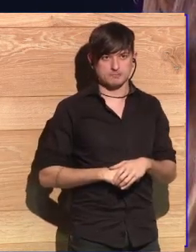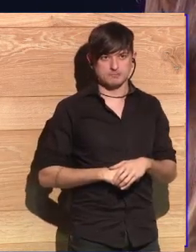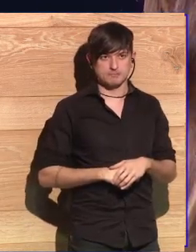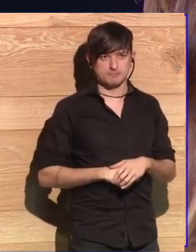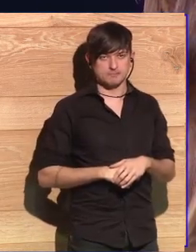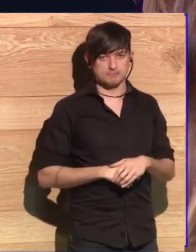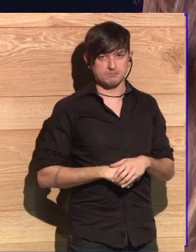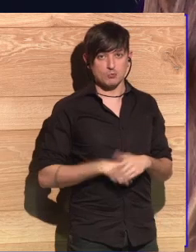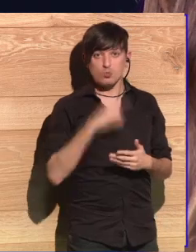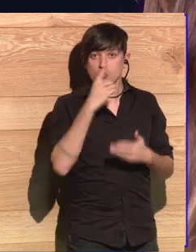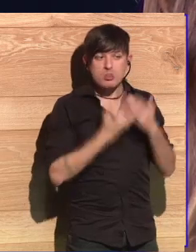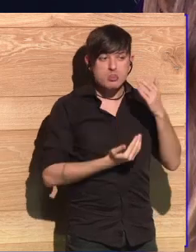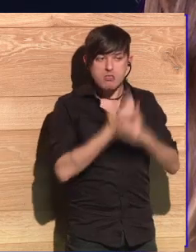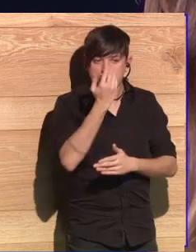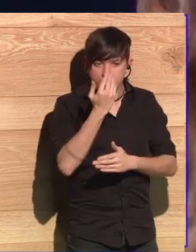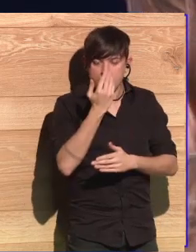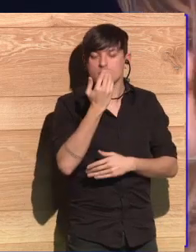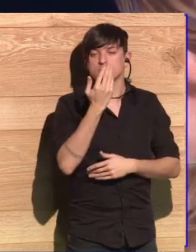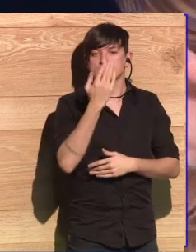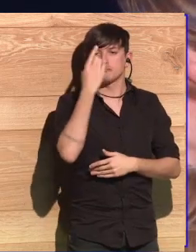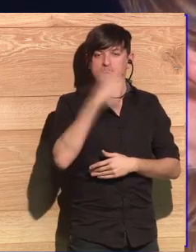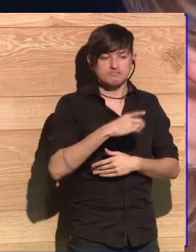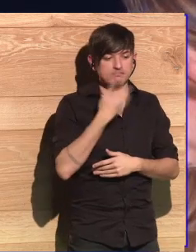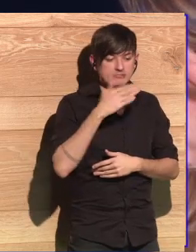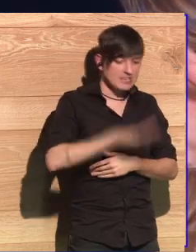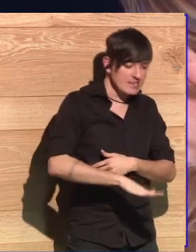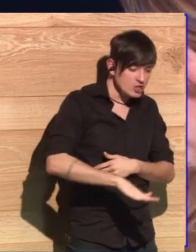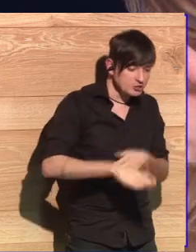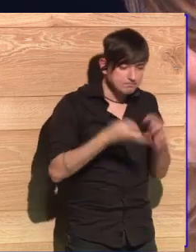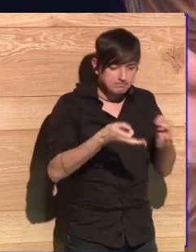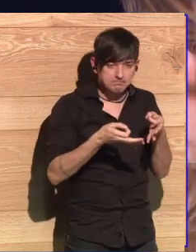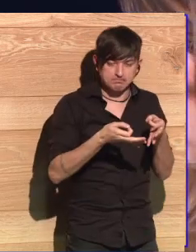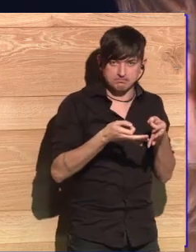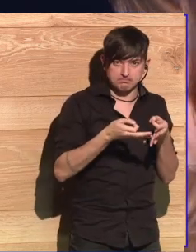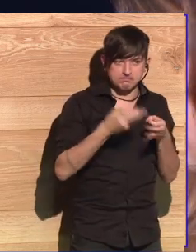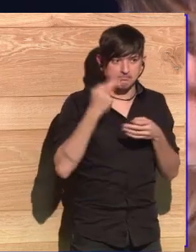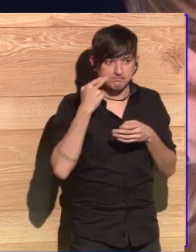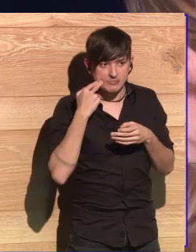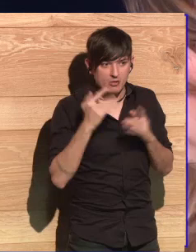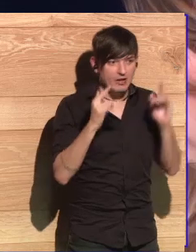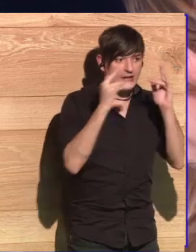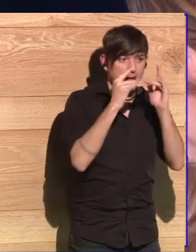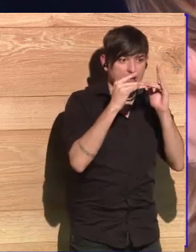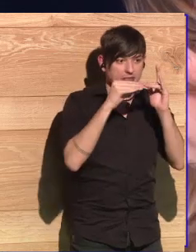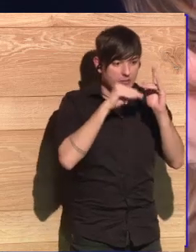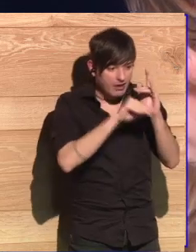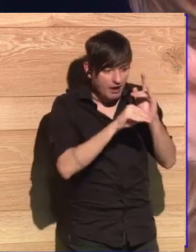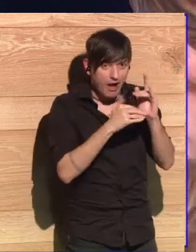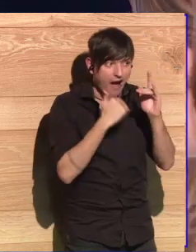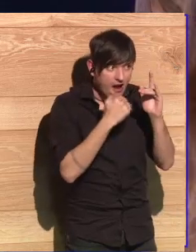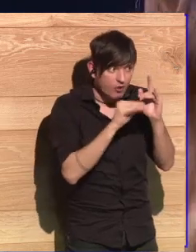how children always are afraid of a monster under the bed, and they cry out in the night, and the parents have to come